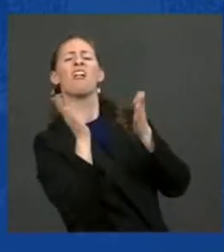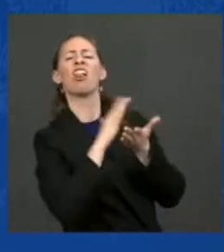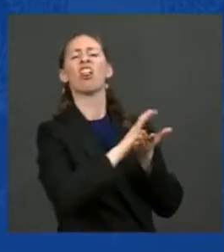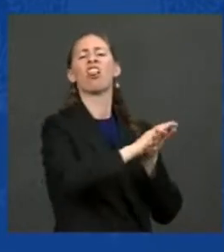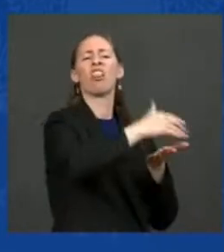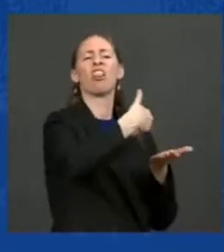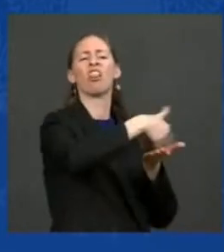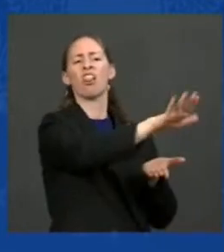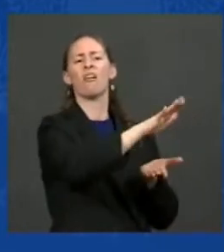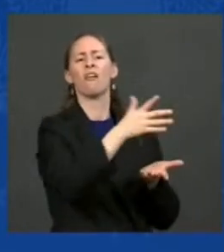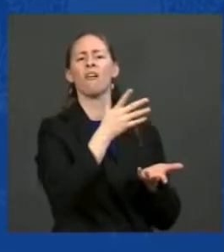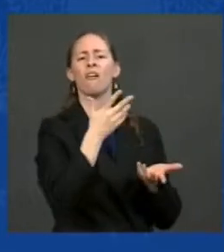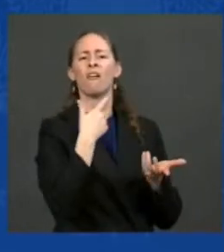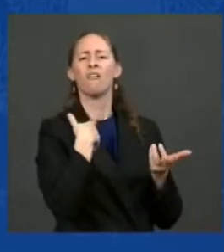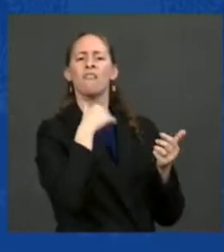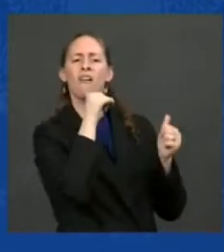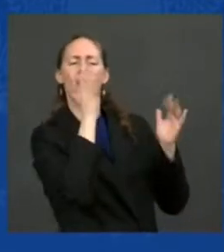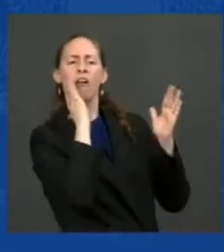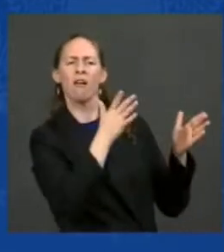out.